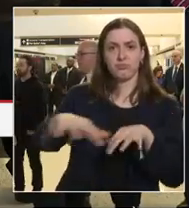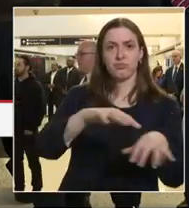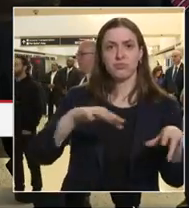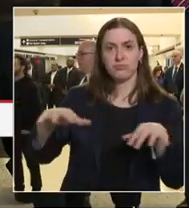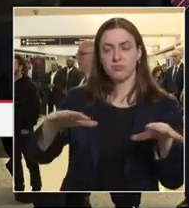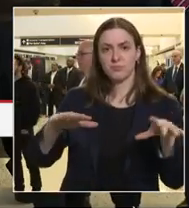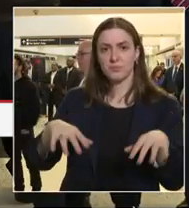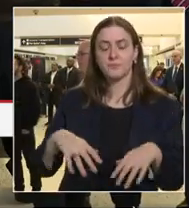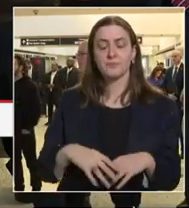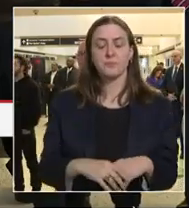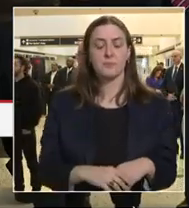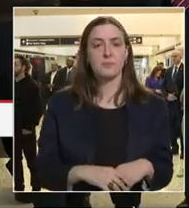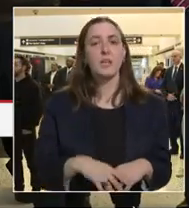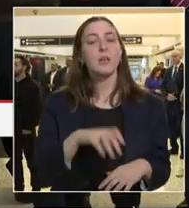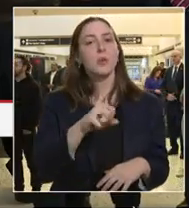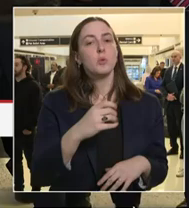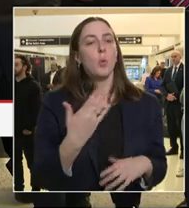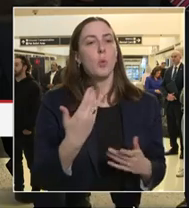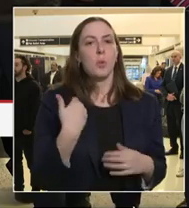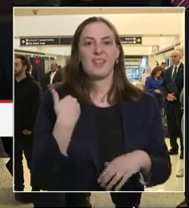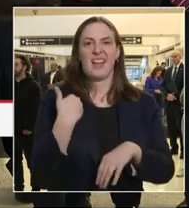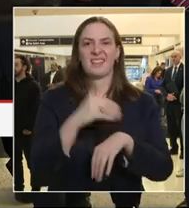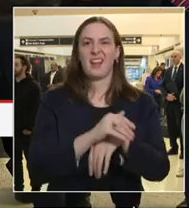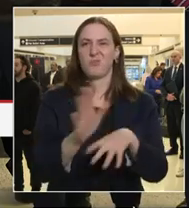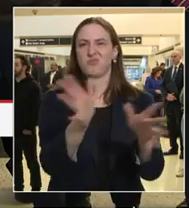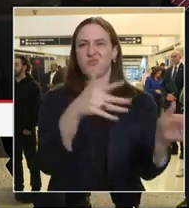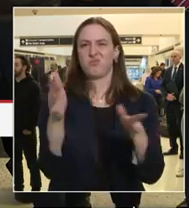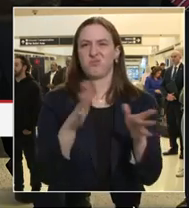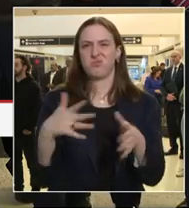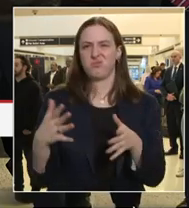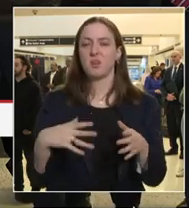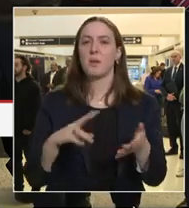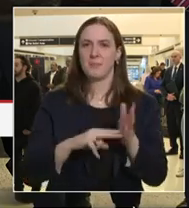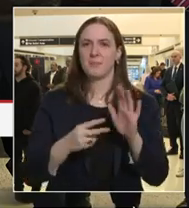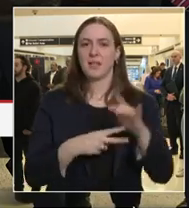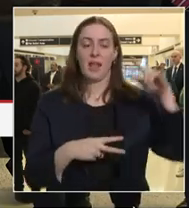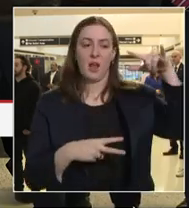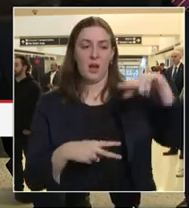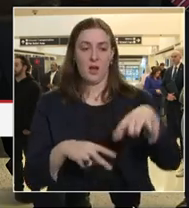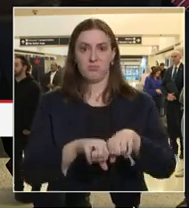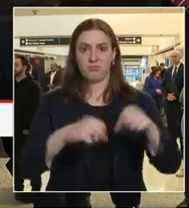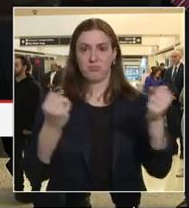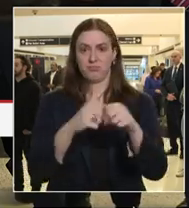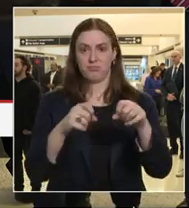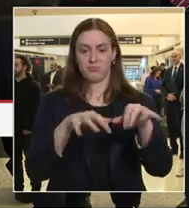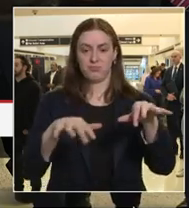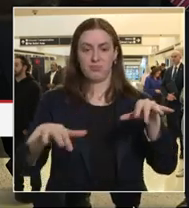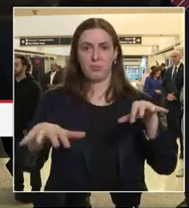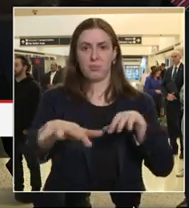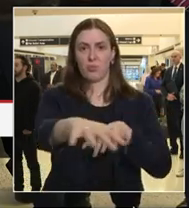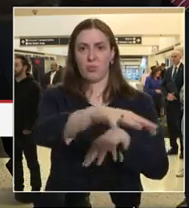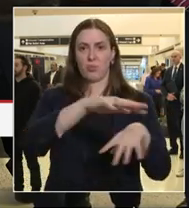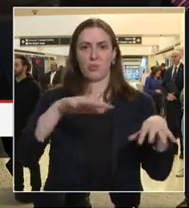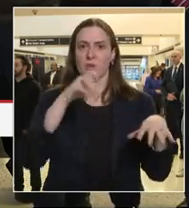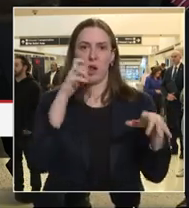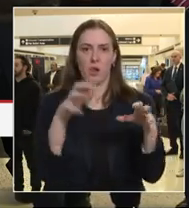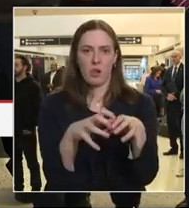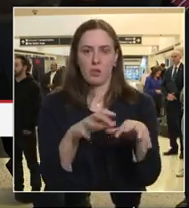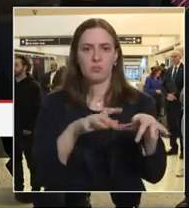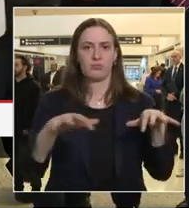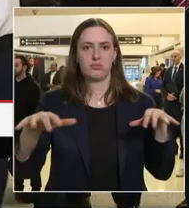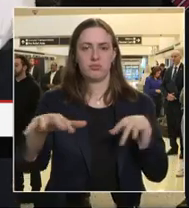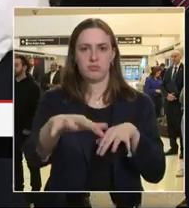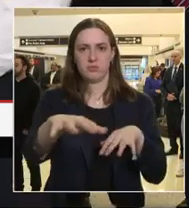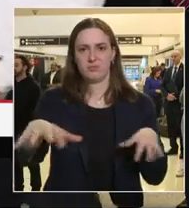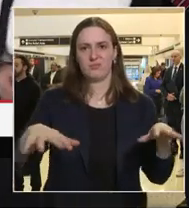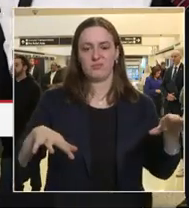from the airport down as far as the Wilson Bridge. Mile-wise, how far is that? I mean, I couldn't tell you. Less than a mile.